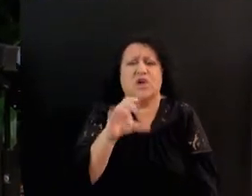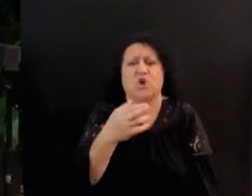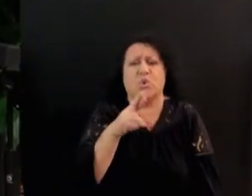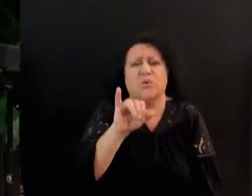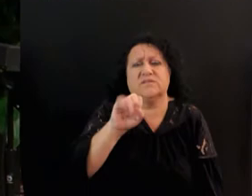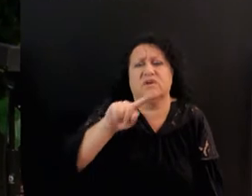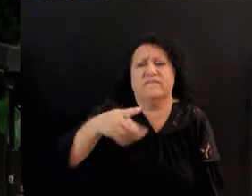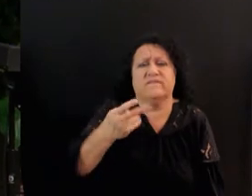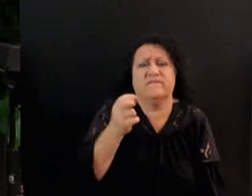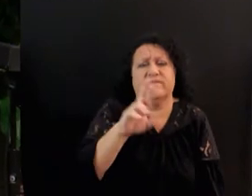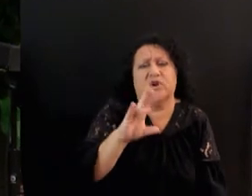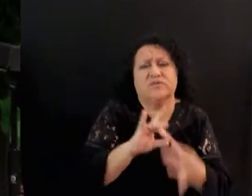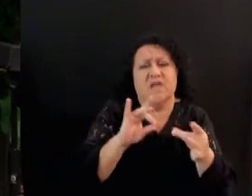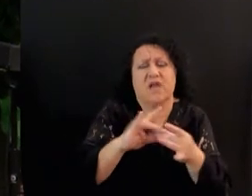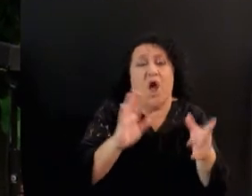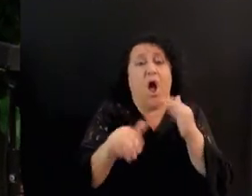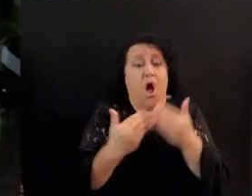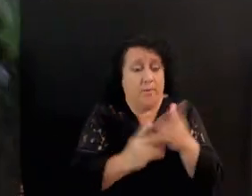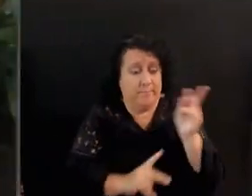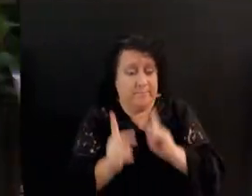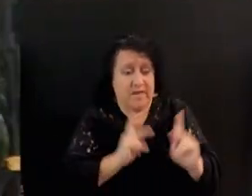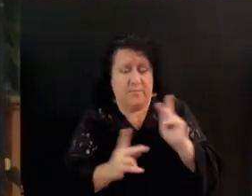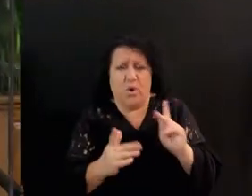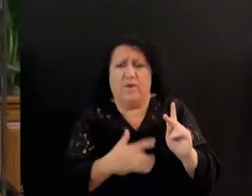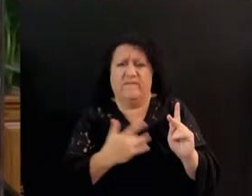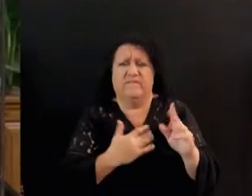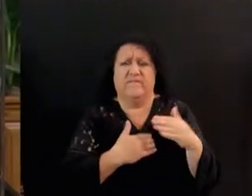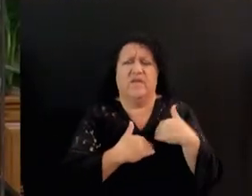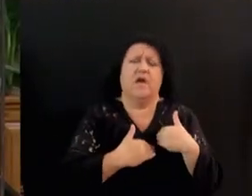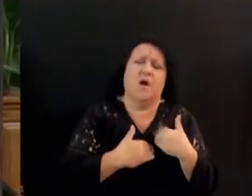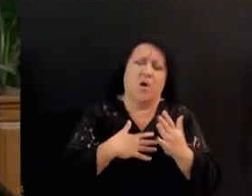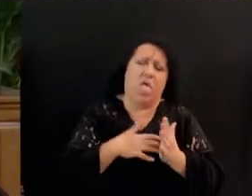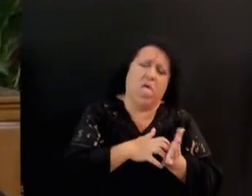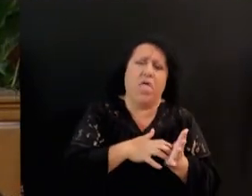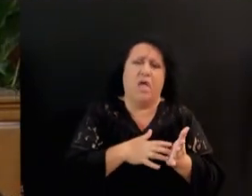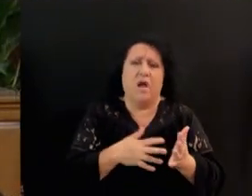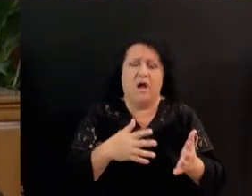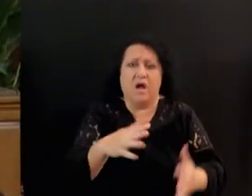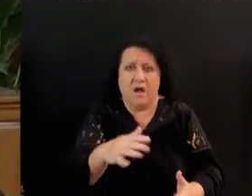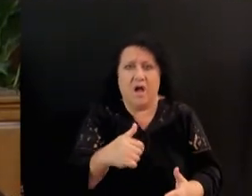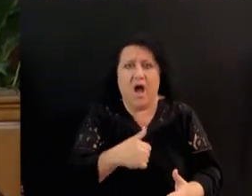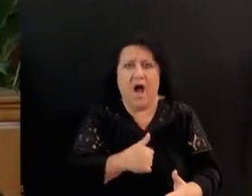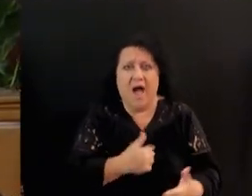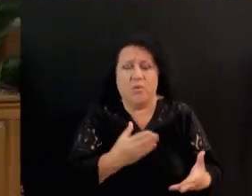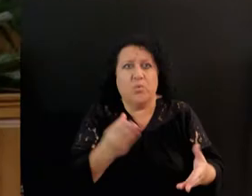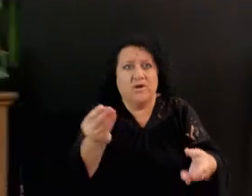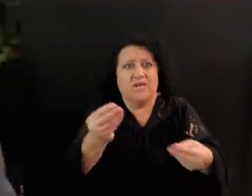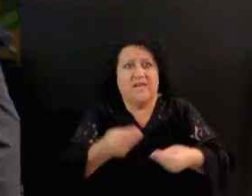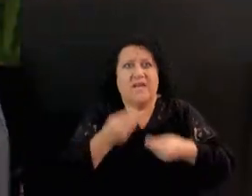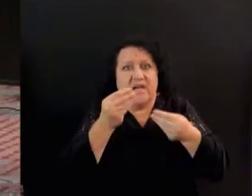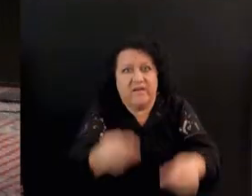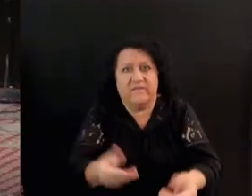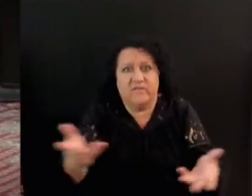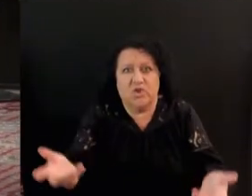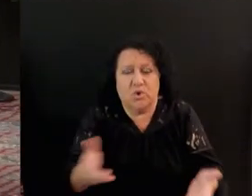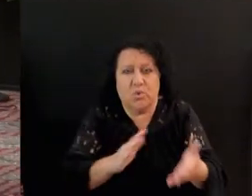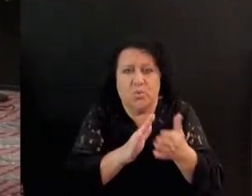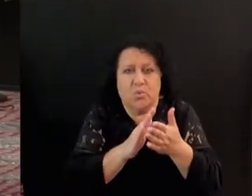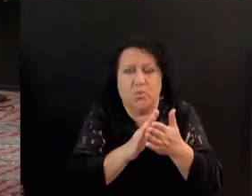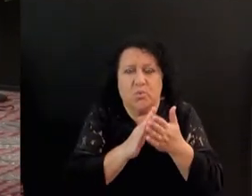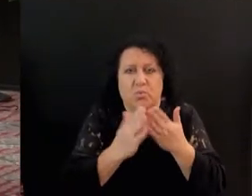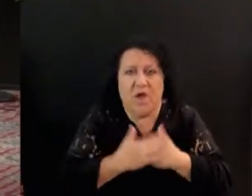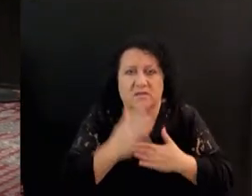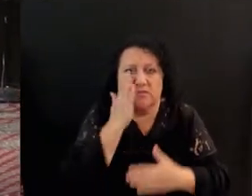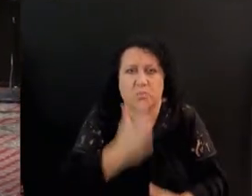me, all you who are weary and heavy laden, I will give you rest. Take my yoke upon you. Learn from me, for